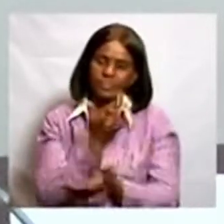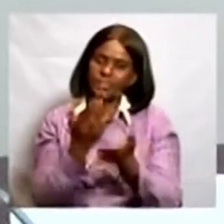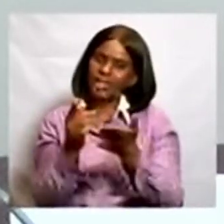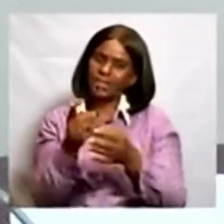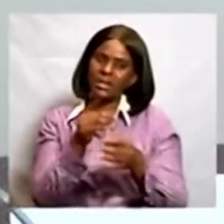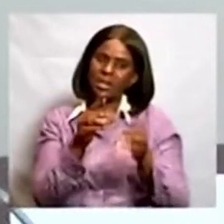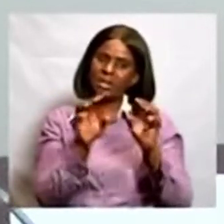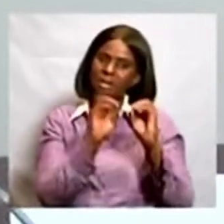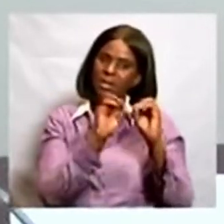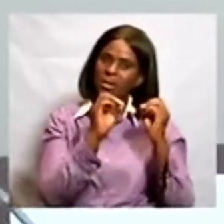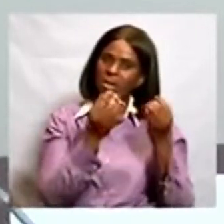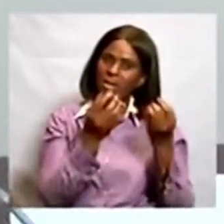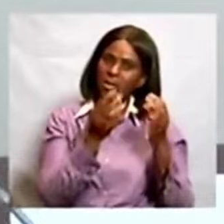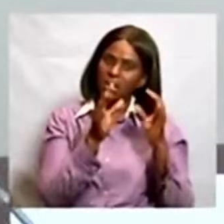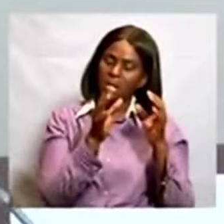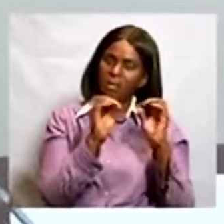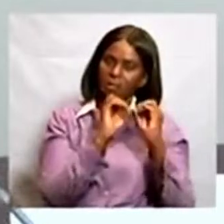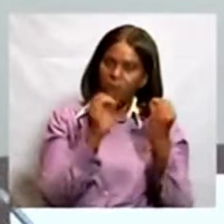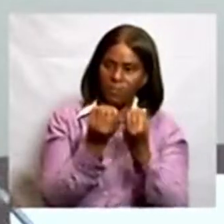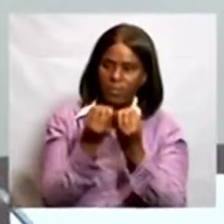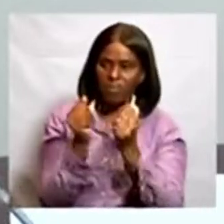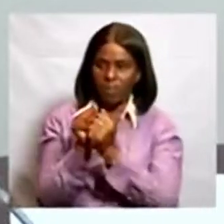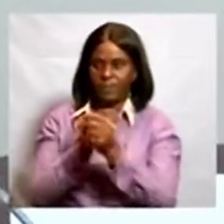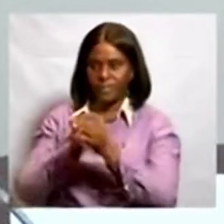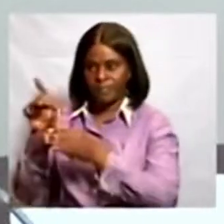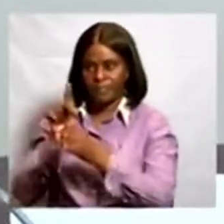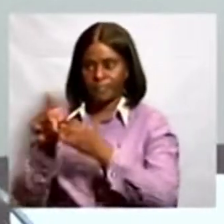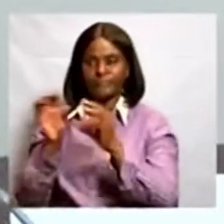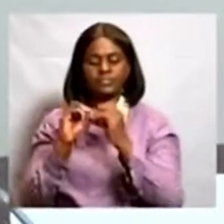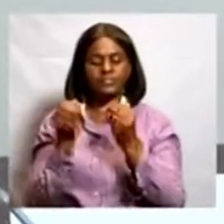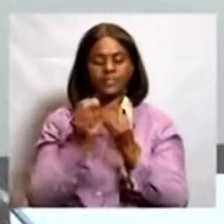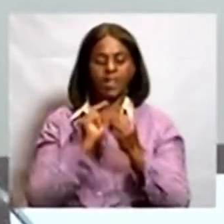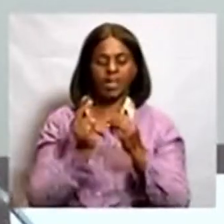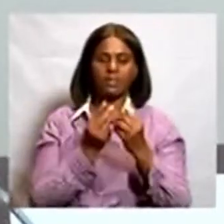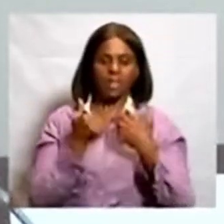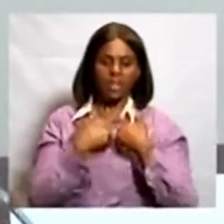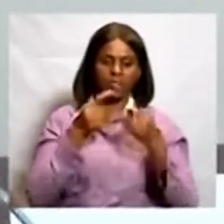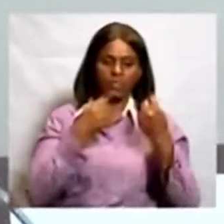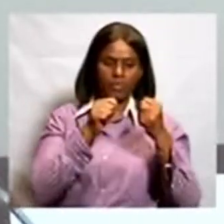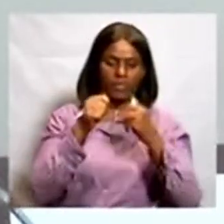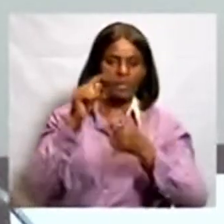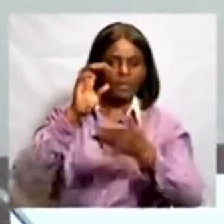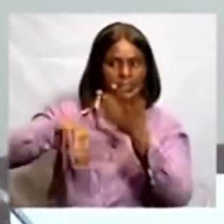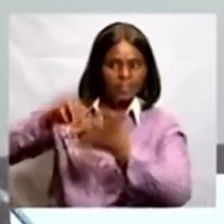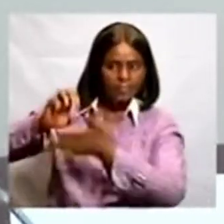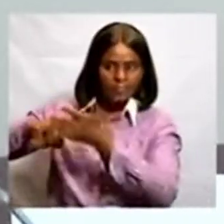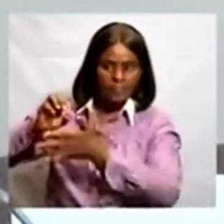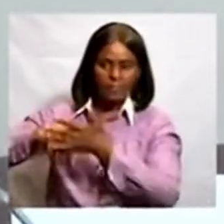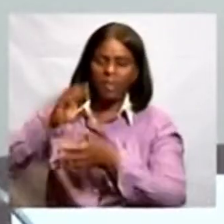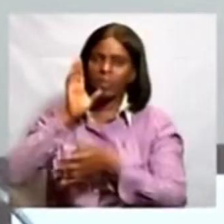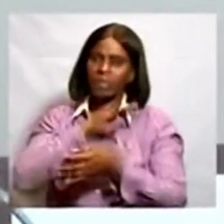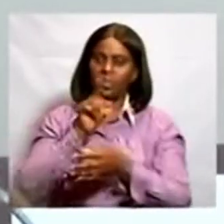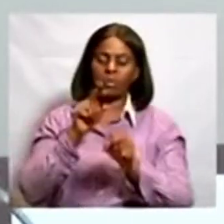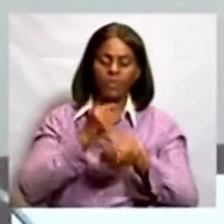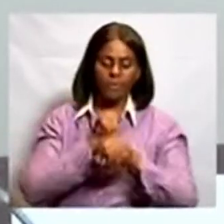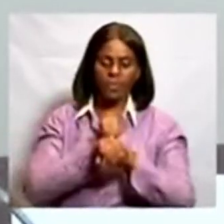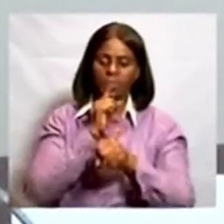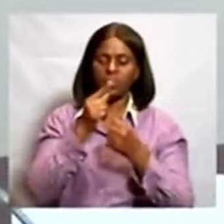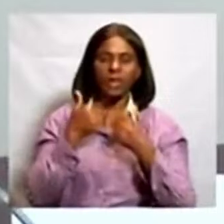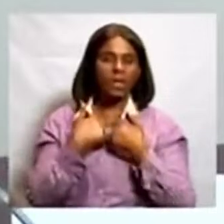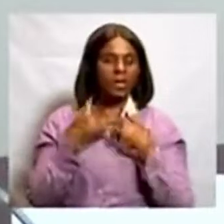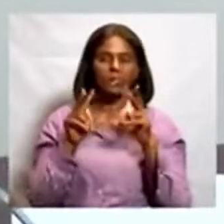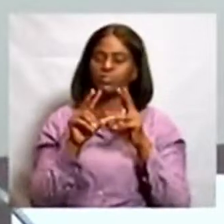awarding bodies and also professional bodies. So we've tried to remove those to ensure that there is